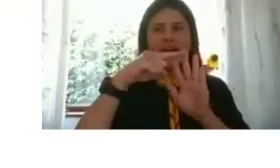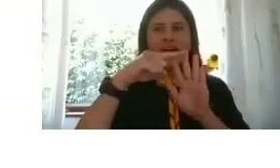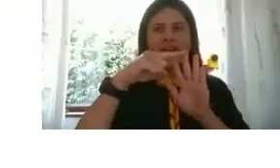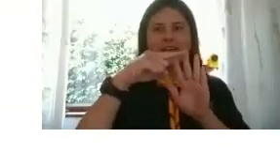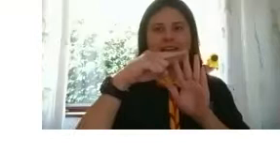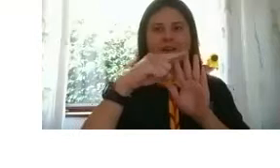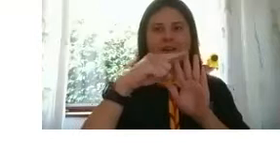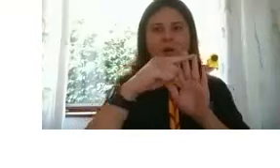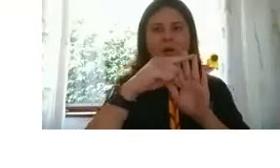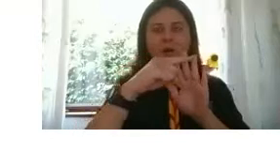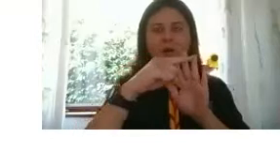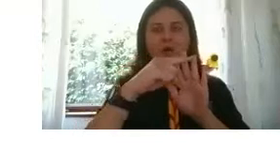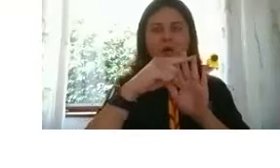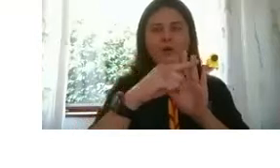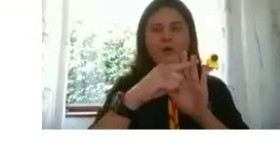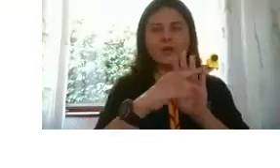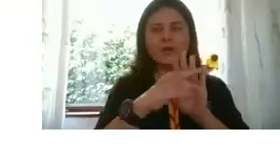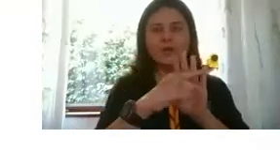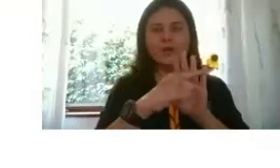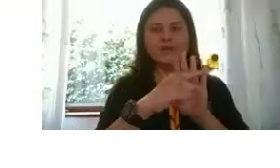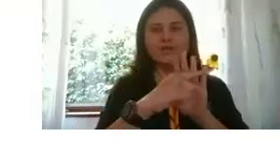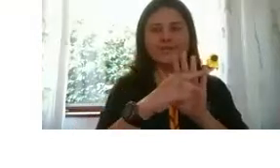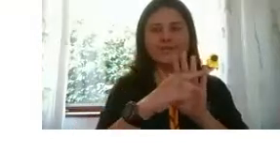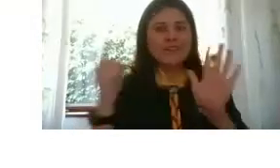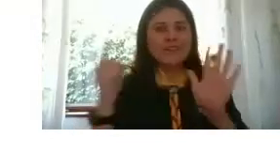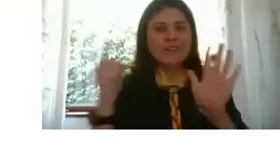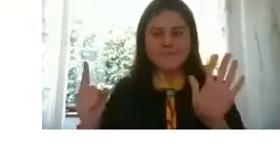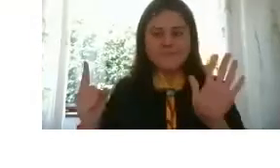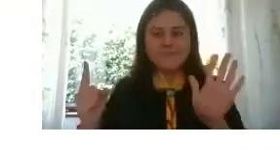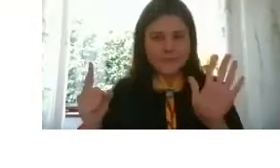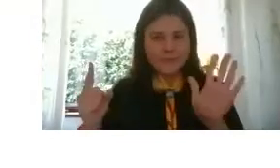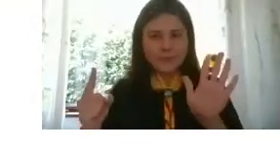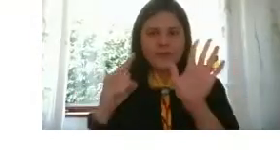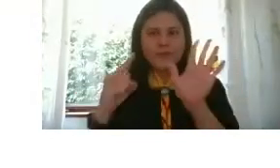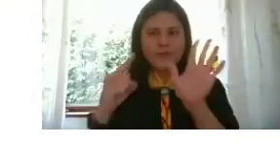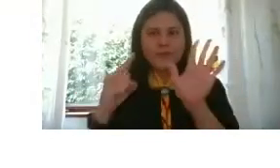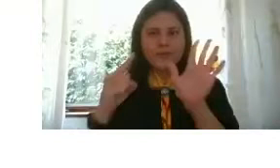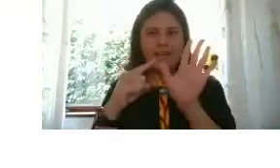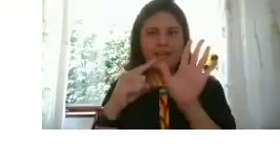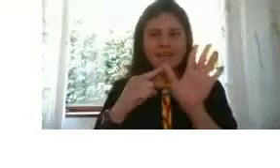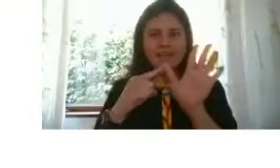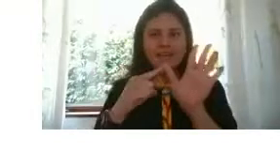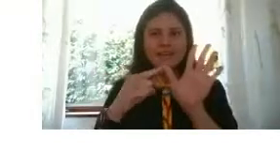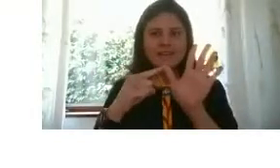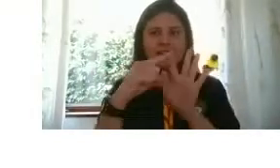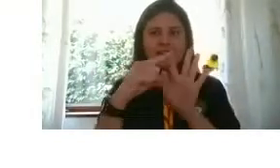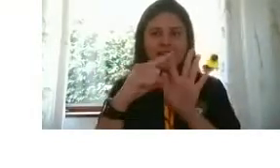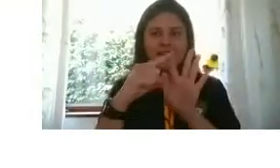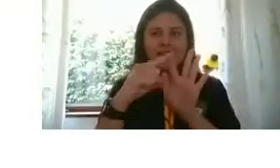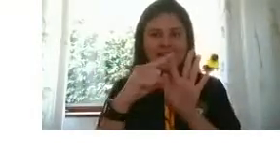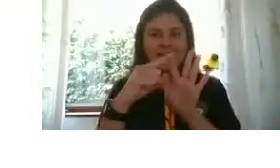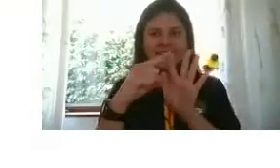I, O, U. Very simple. A,